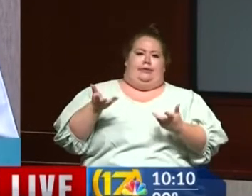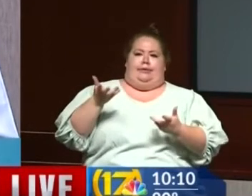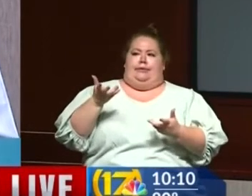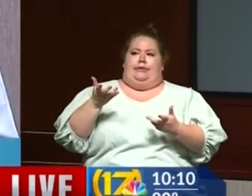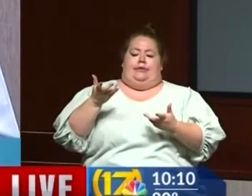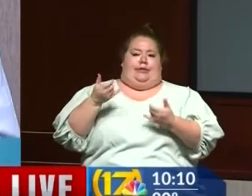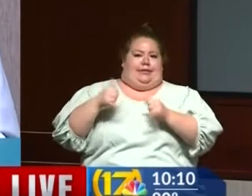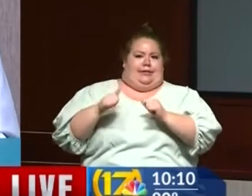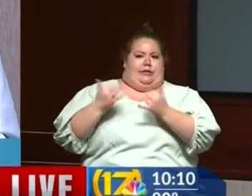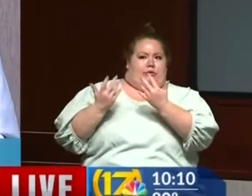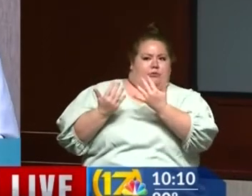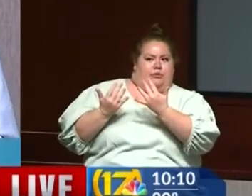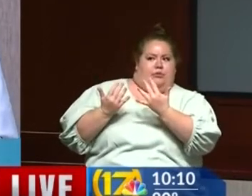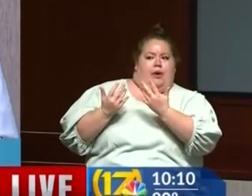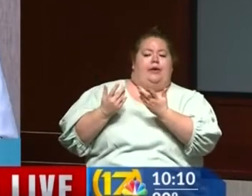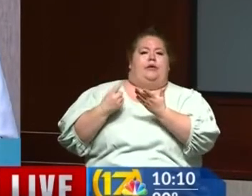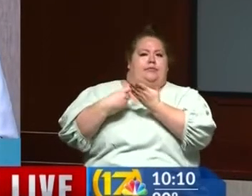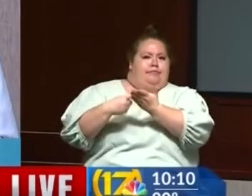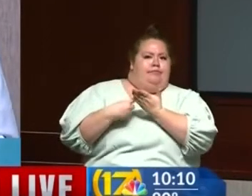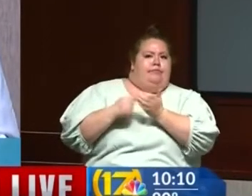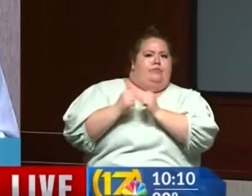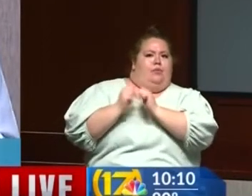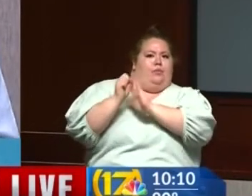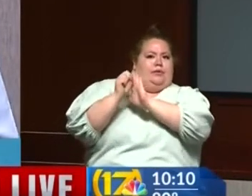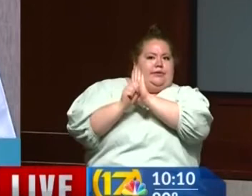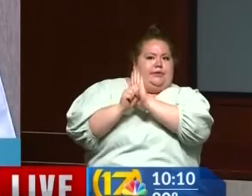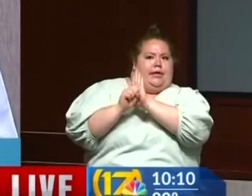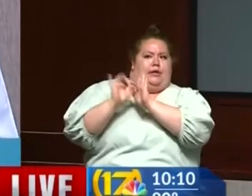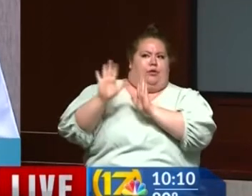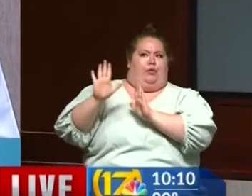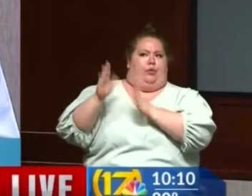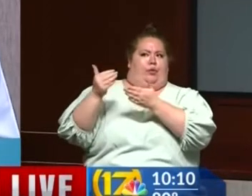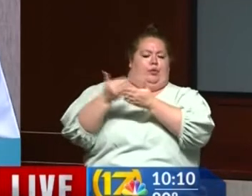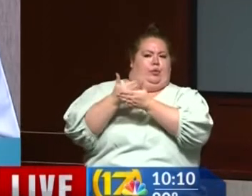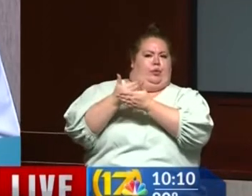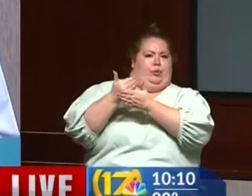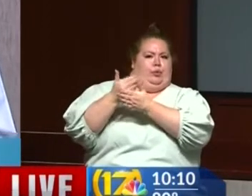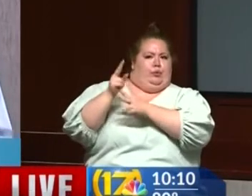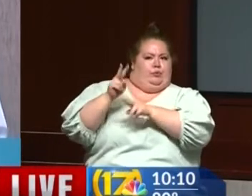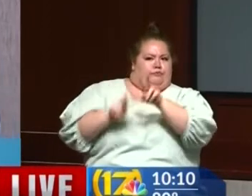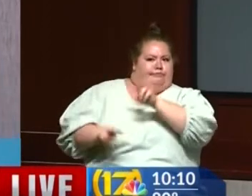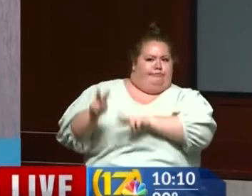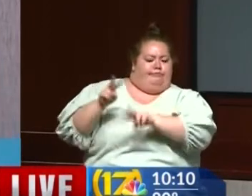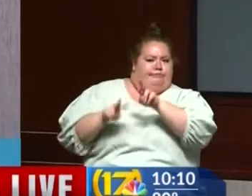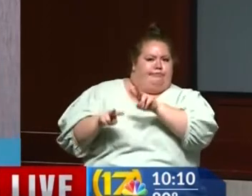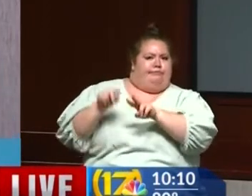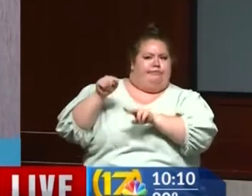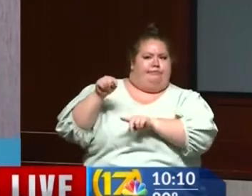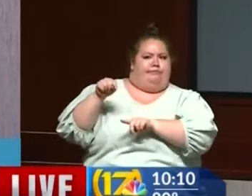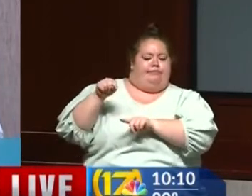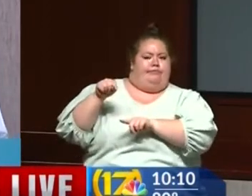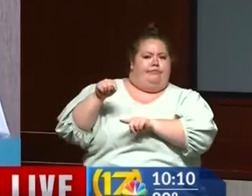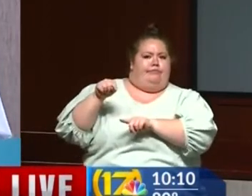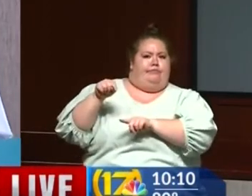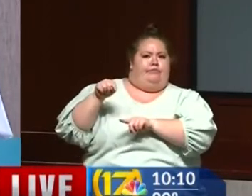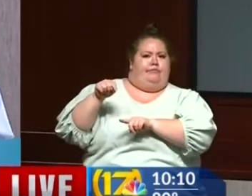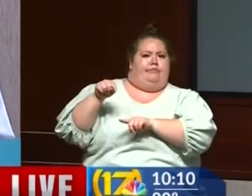couple discussions with the state about this new metric. This metric is going to compare